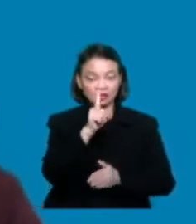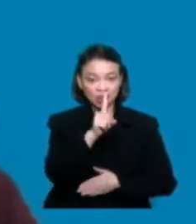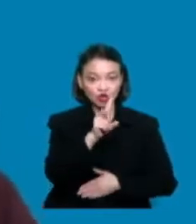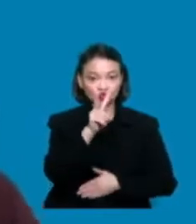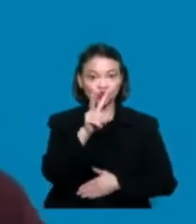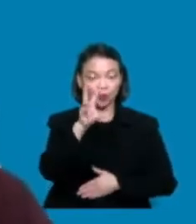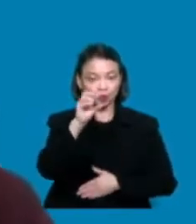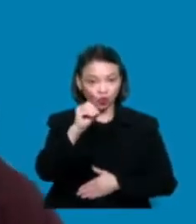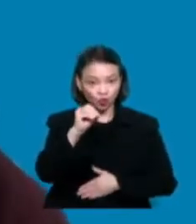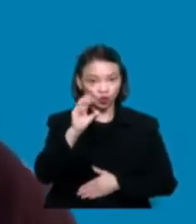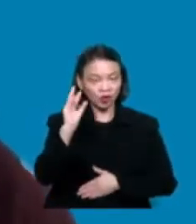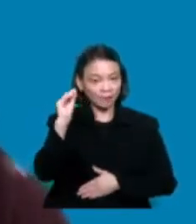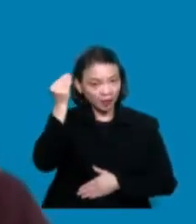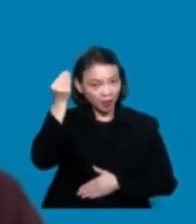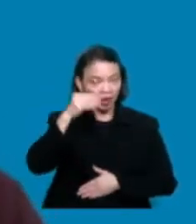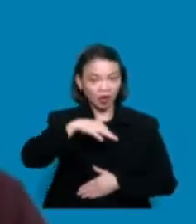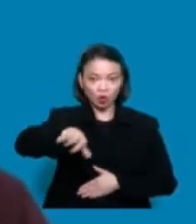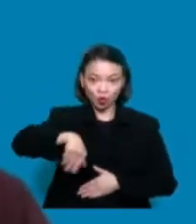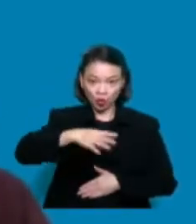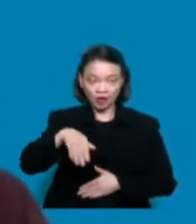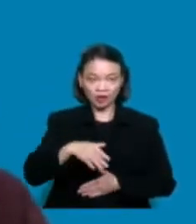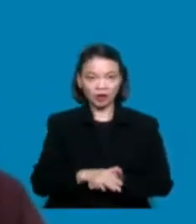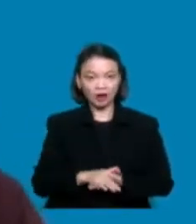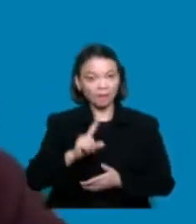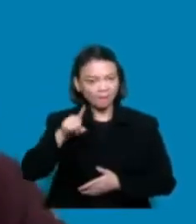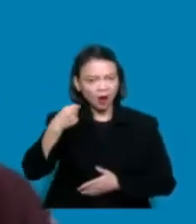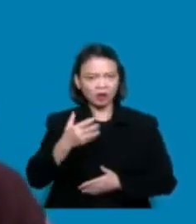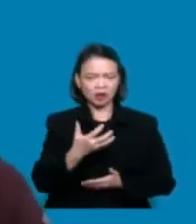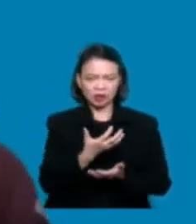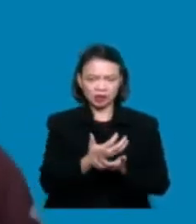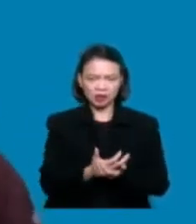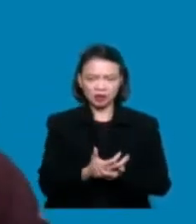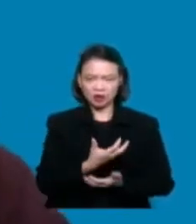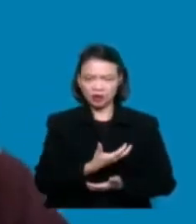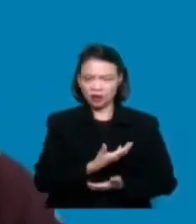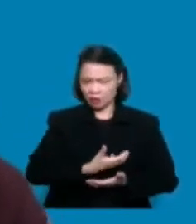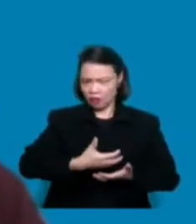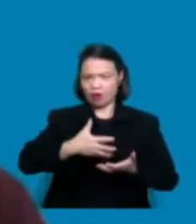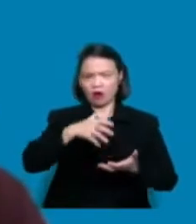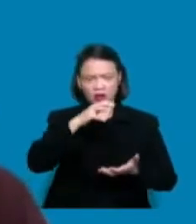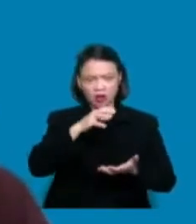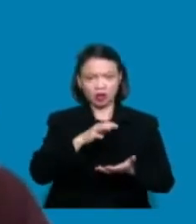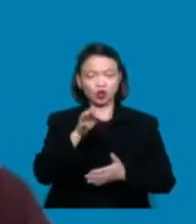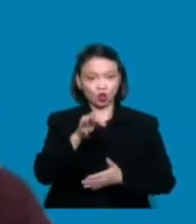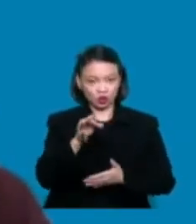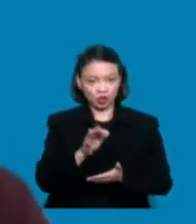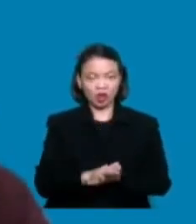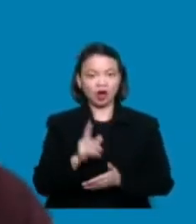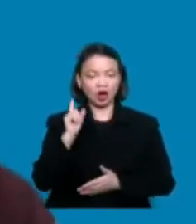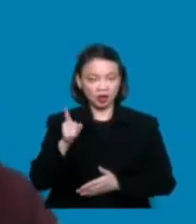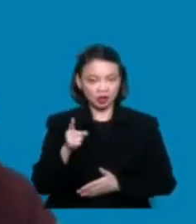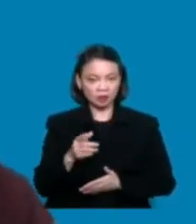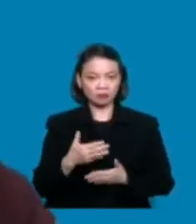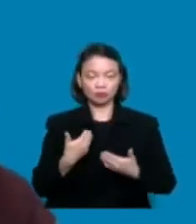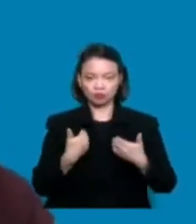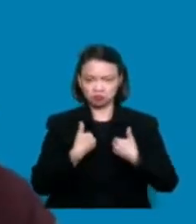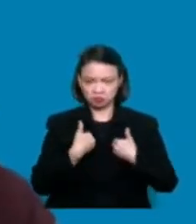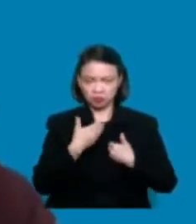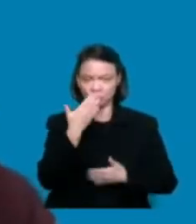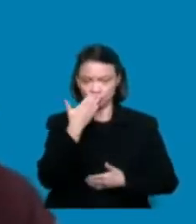better, whether it's health or access to piped water or children under 5 and their survival rate. So clearly there